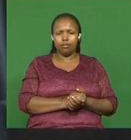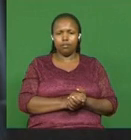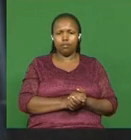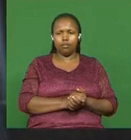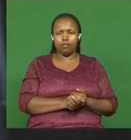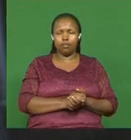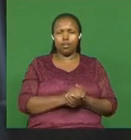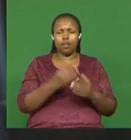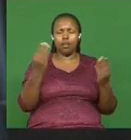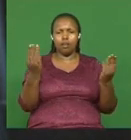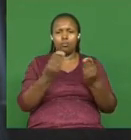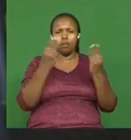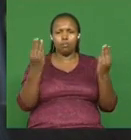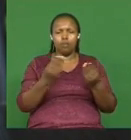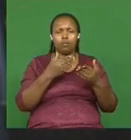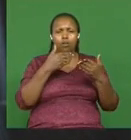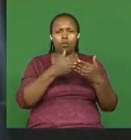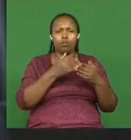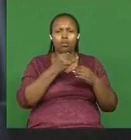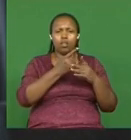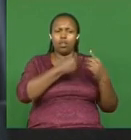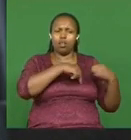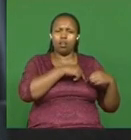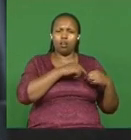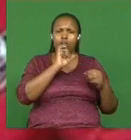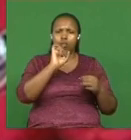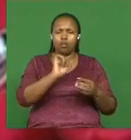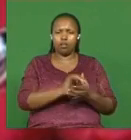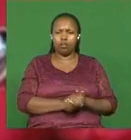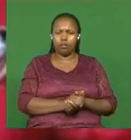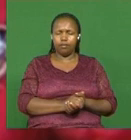nebantu-ke laba-close enhlitweni yakhe kakhulu